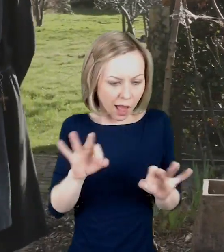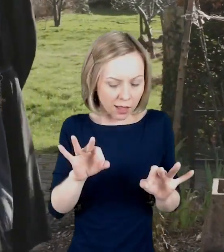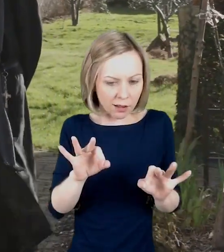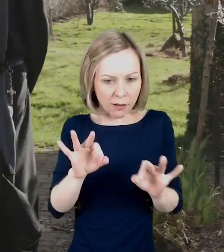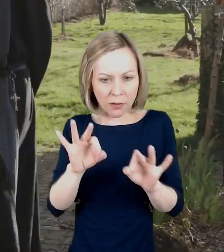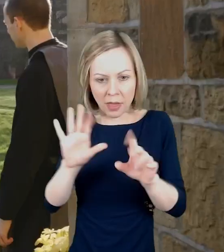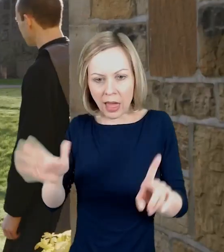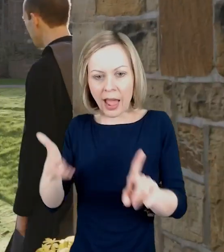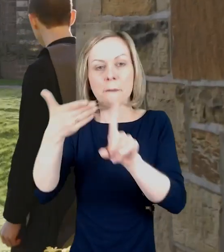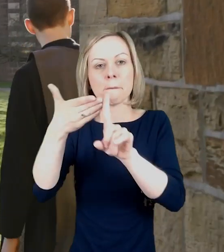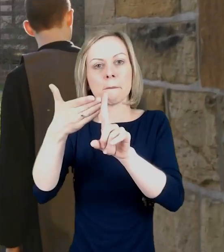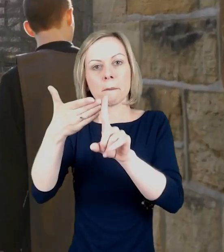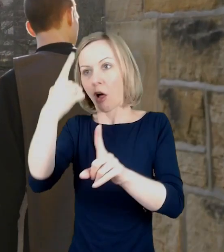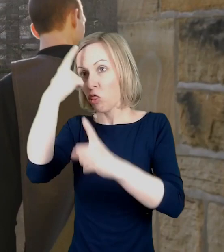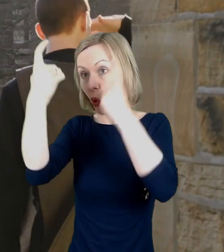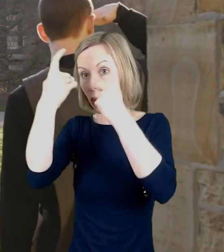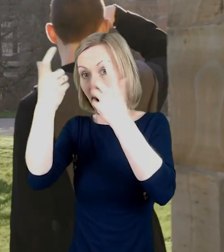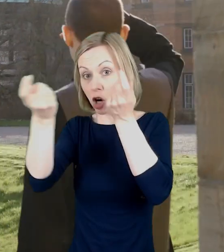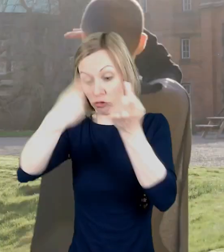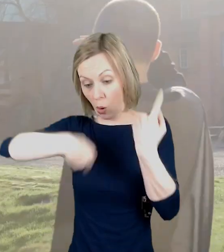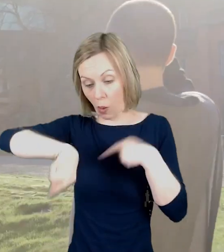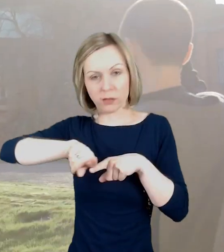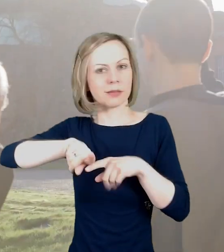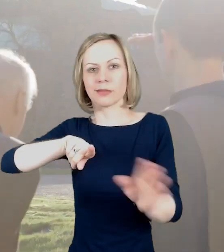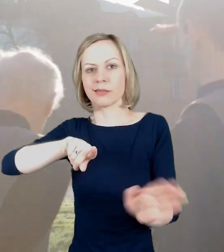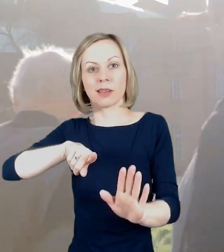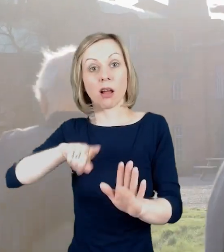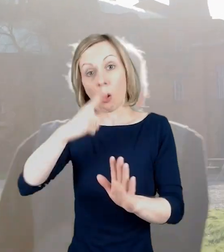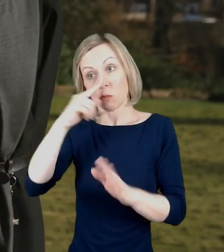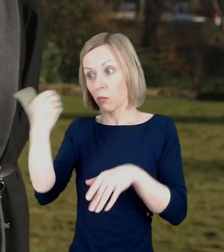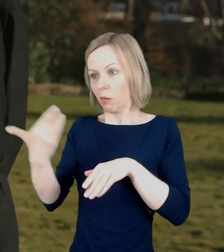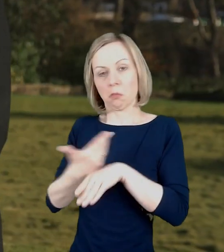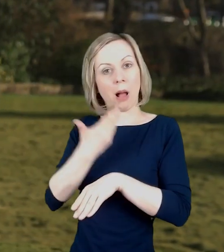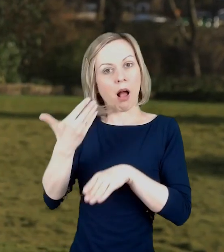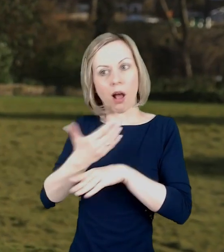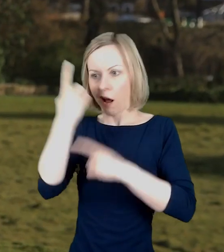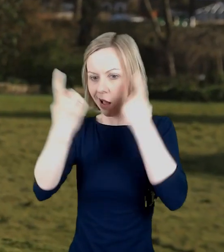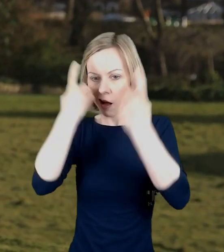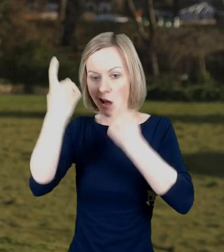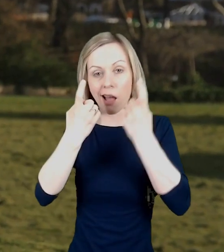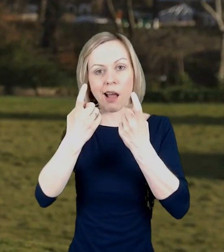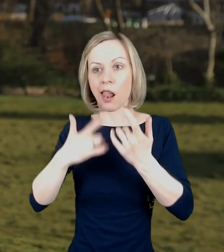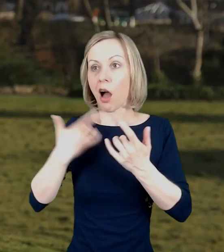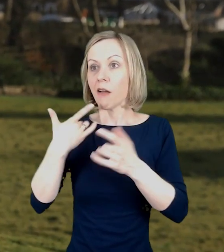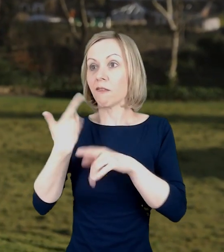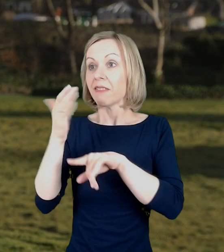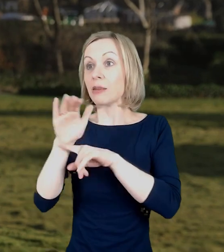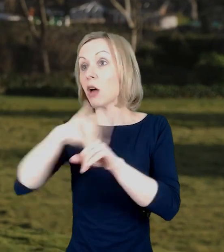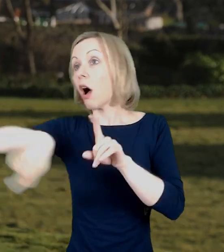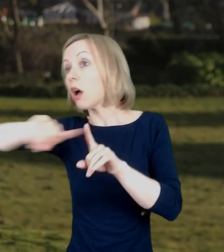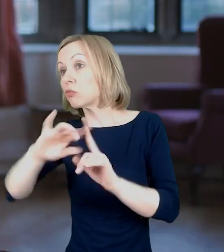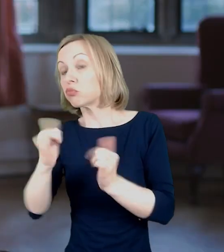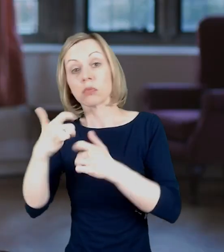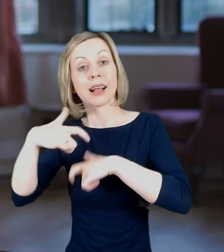may still have functioning minds, still have thoughts, still have lives outside of prayer, but be